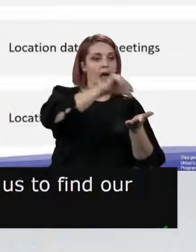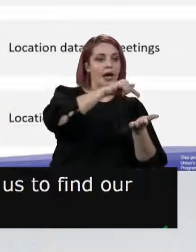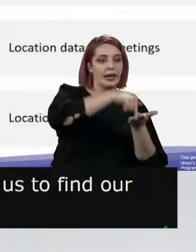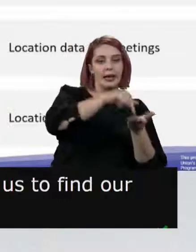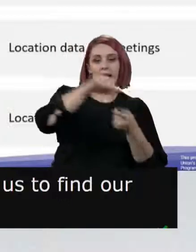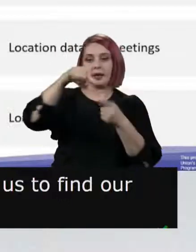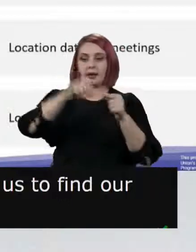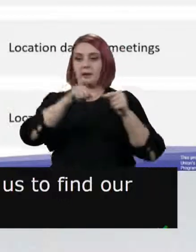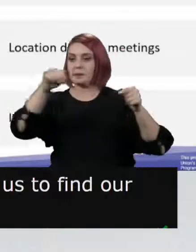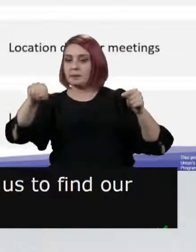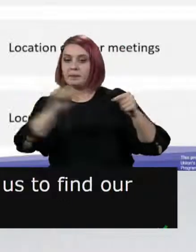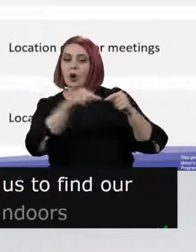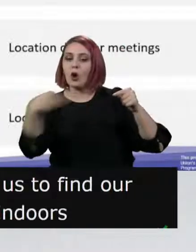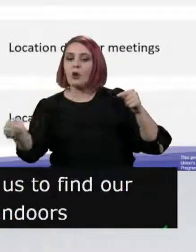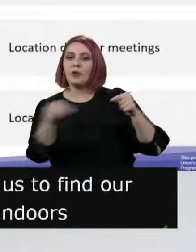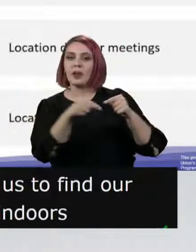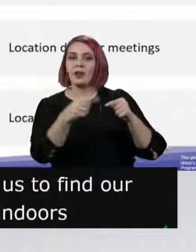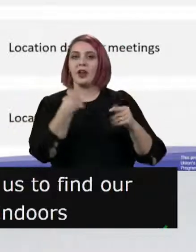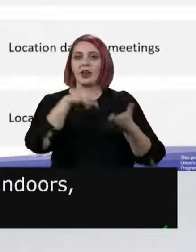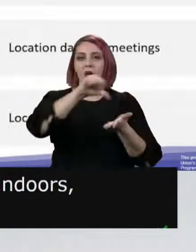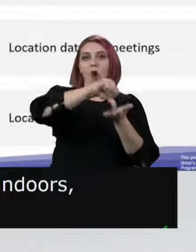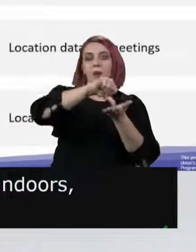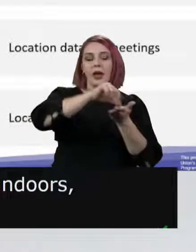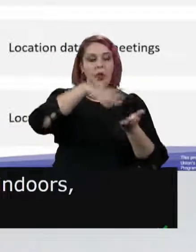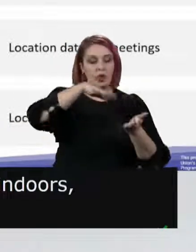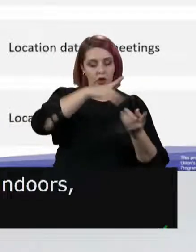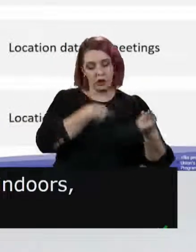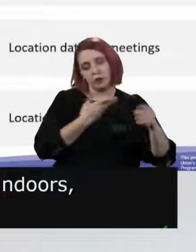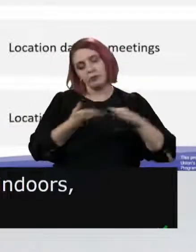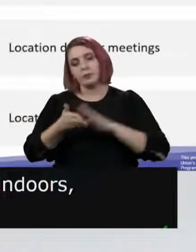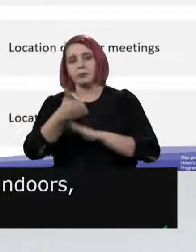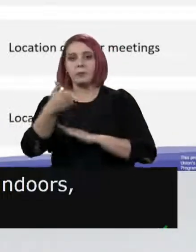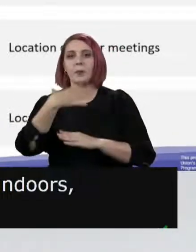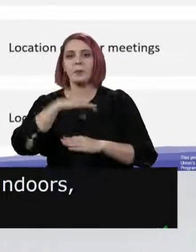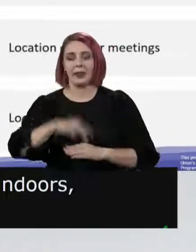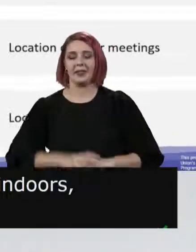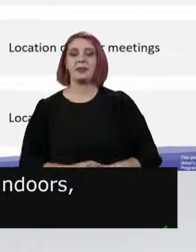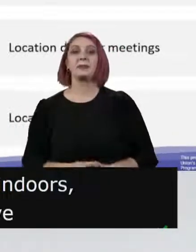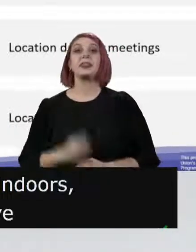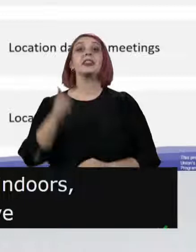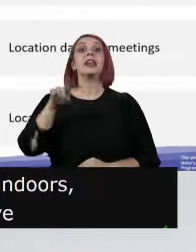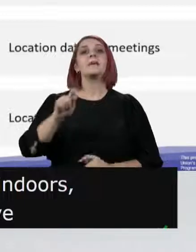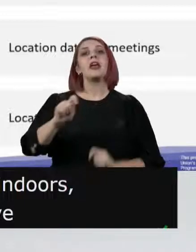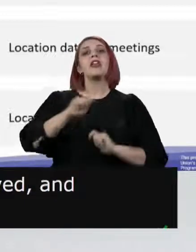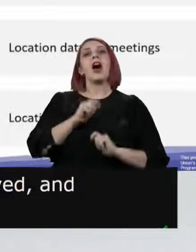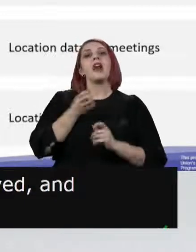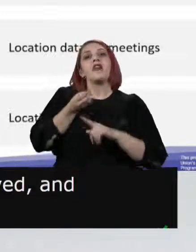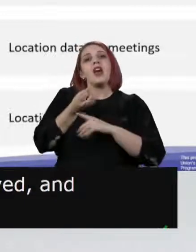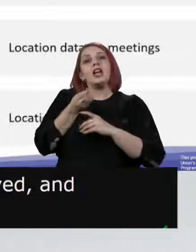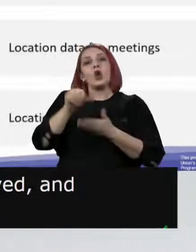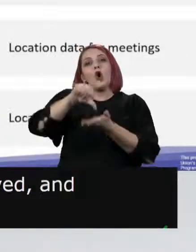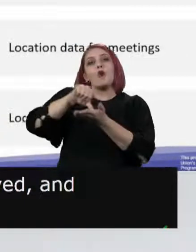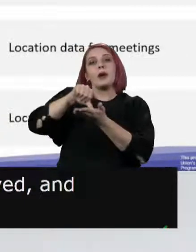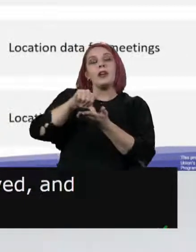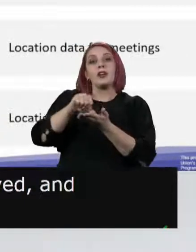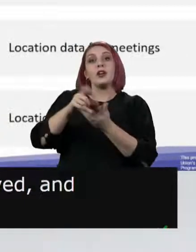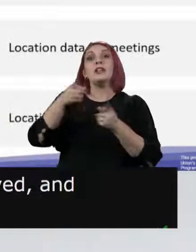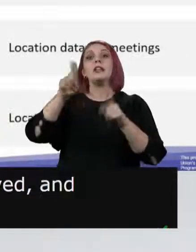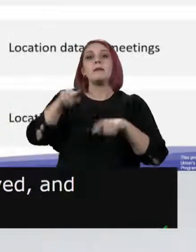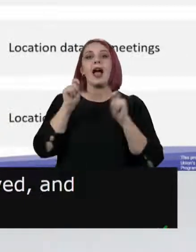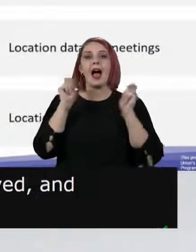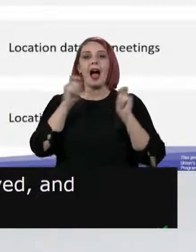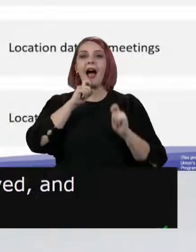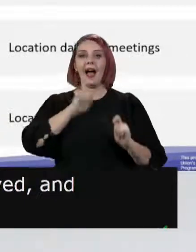location data in the place that we received, and providing alerts around the location. And